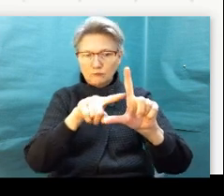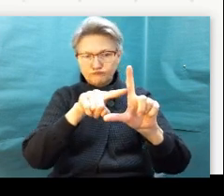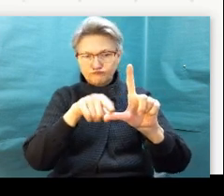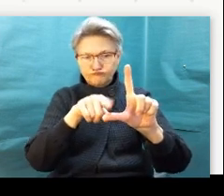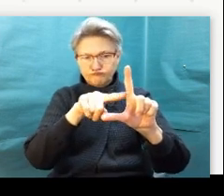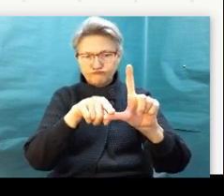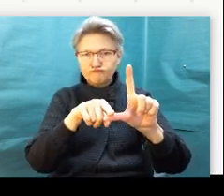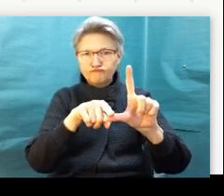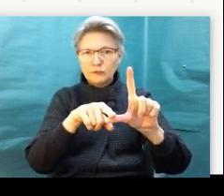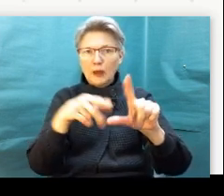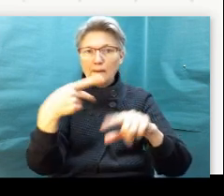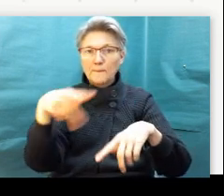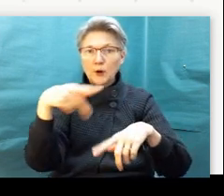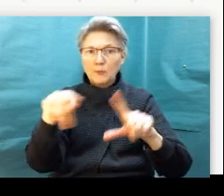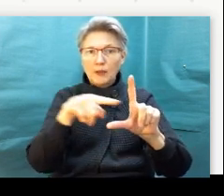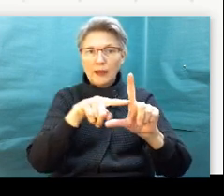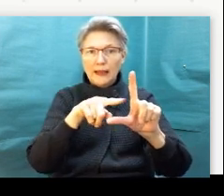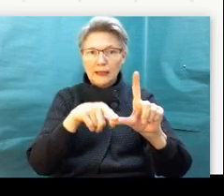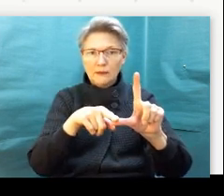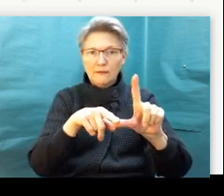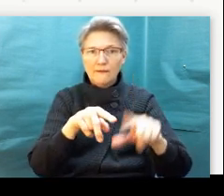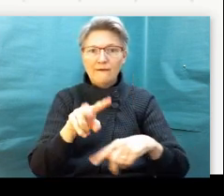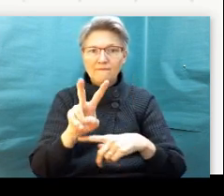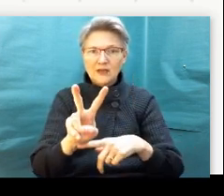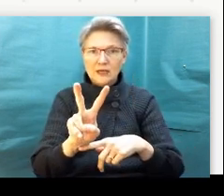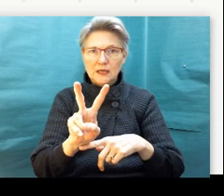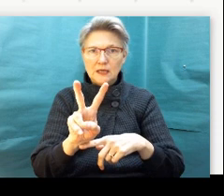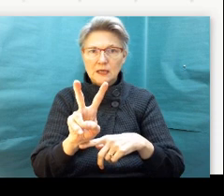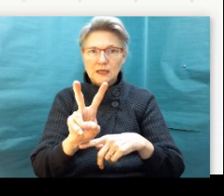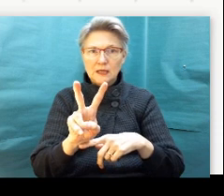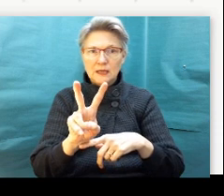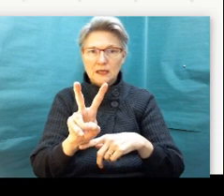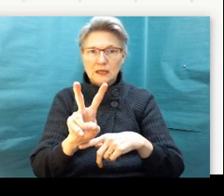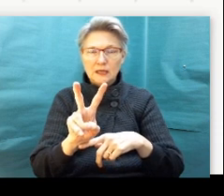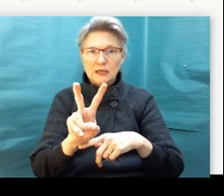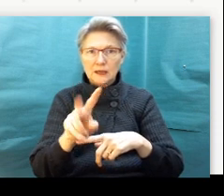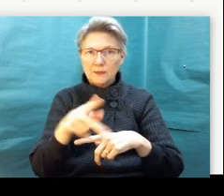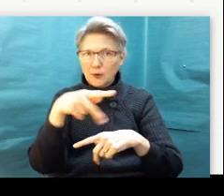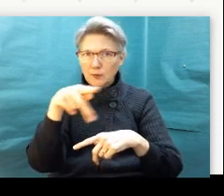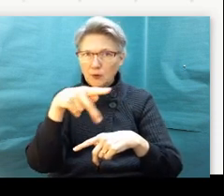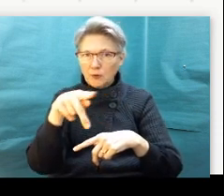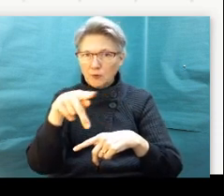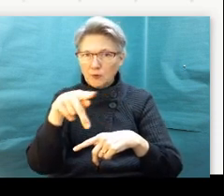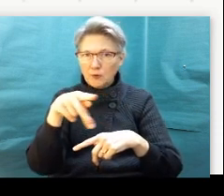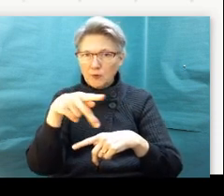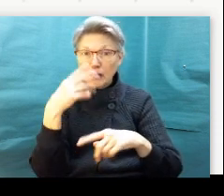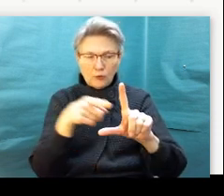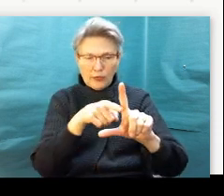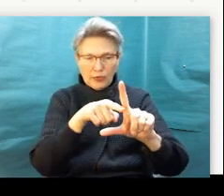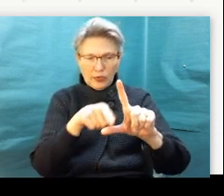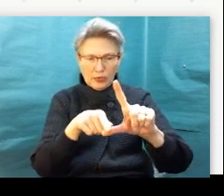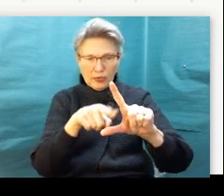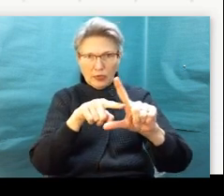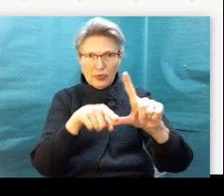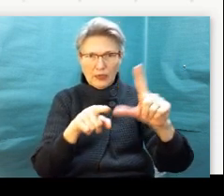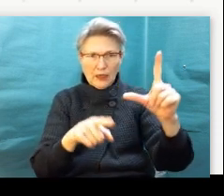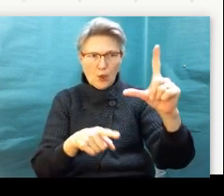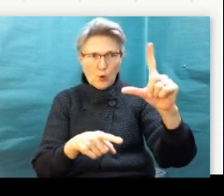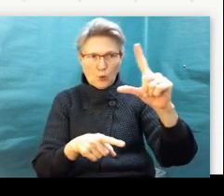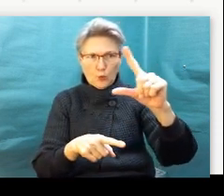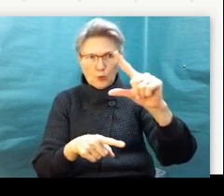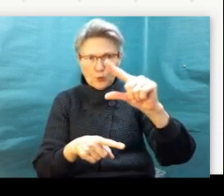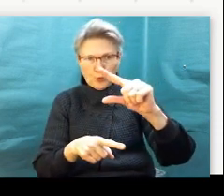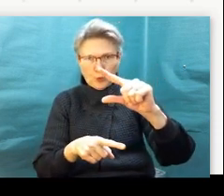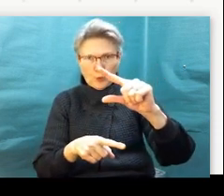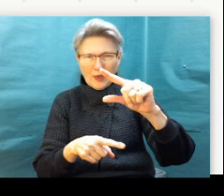So here we have the purple angle, angle V. Now I noticed that the opening between the ray is less than this